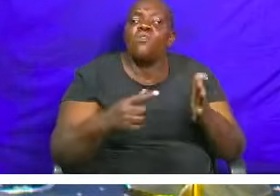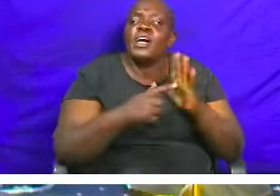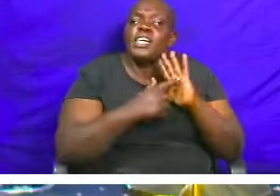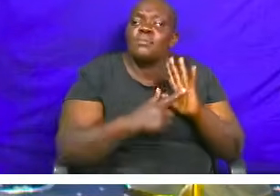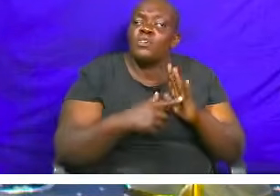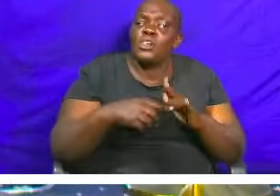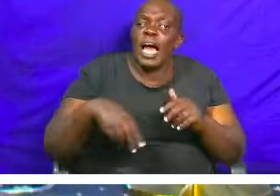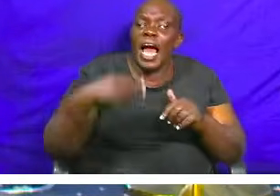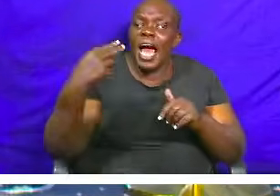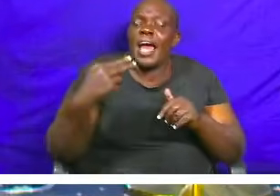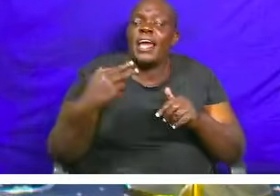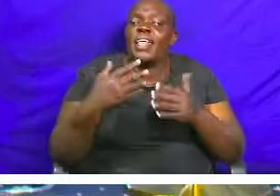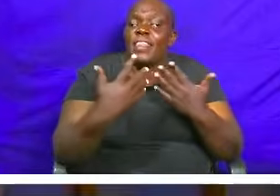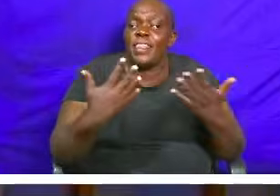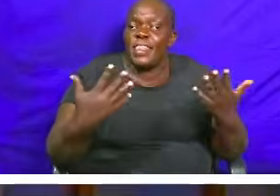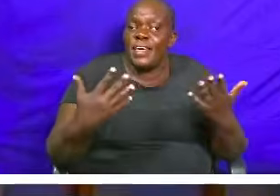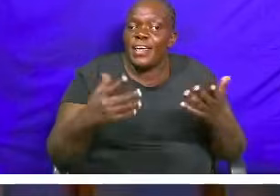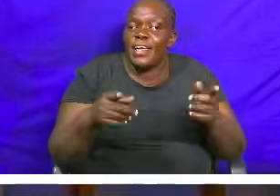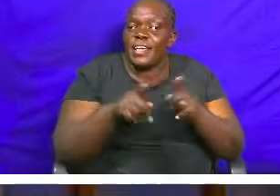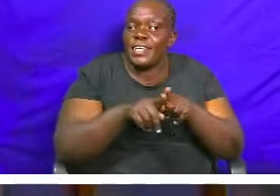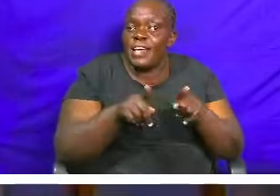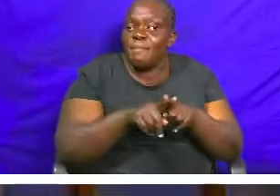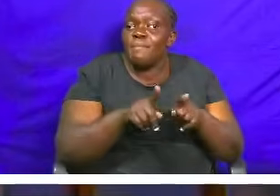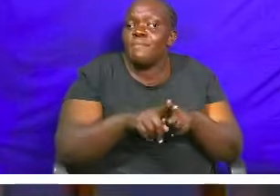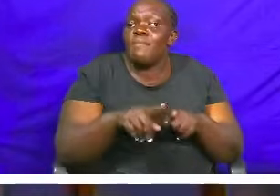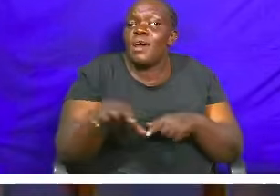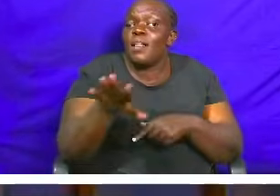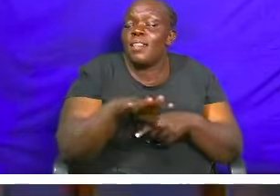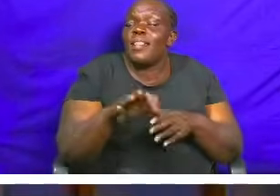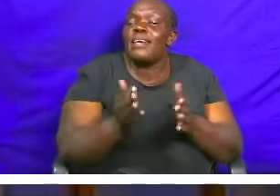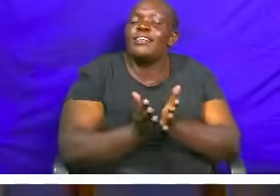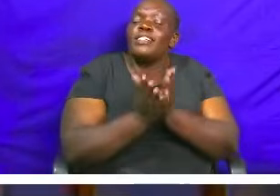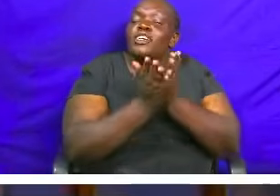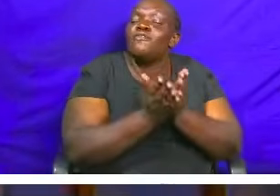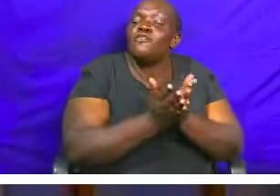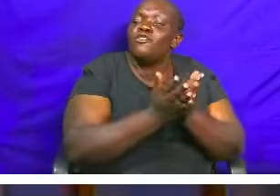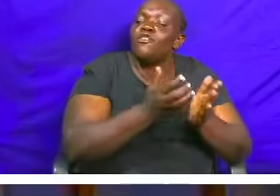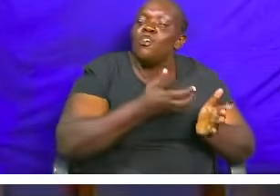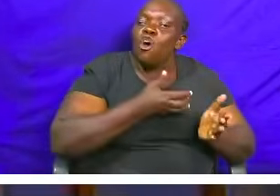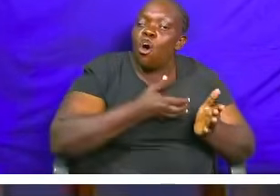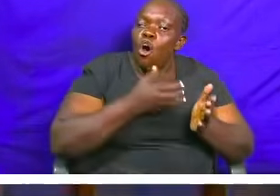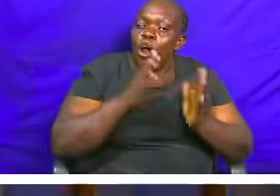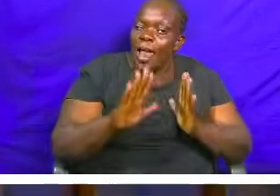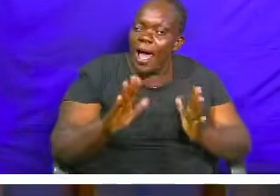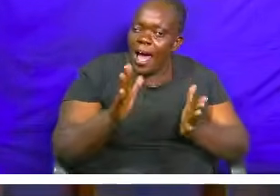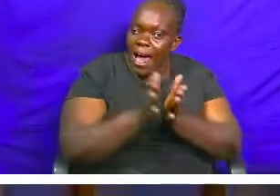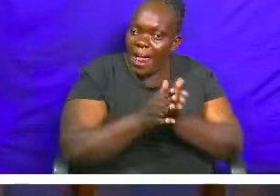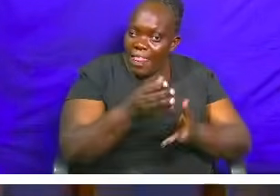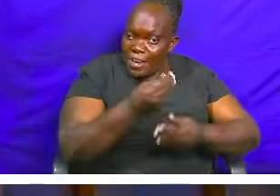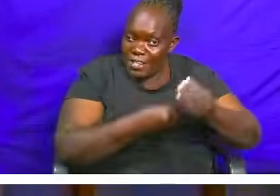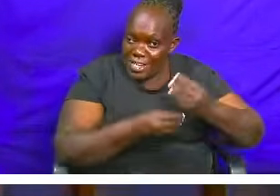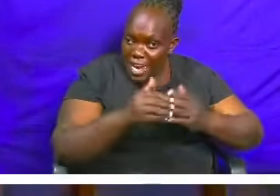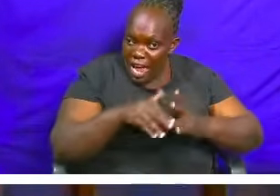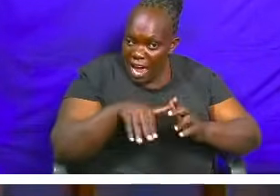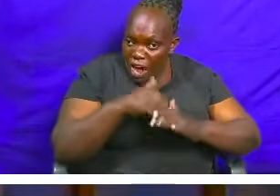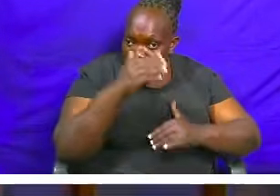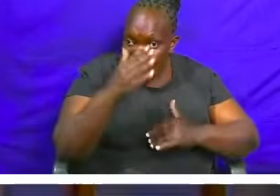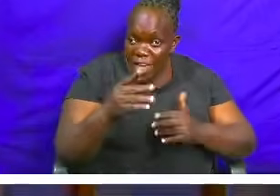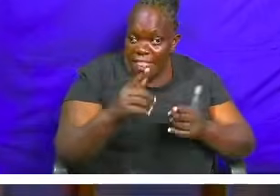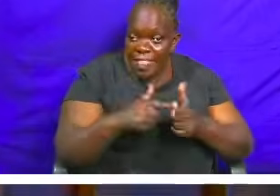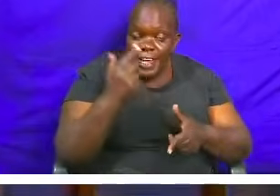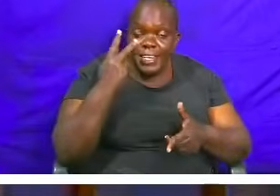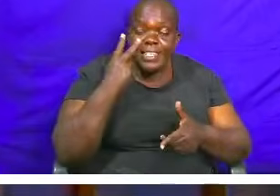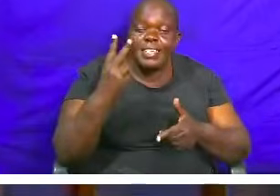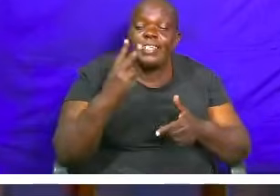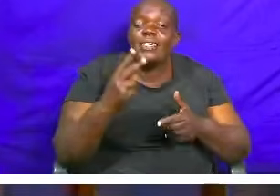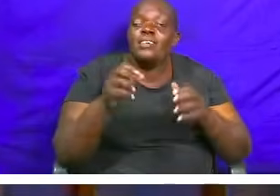product prices, you would also be at the mercy of the ship owner and also the trader out there. Interesting. Because you see, they would now